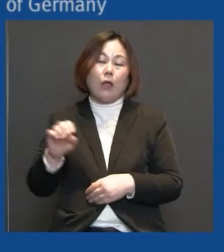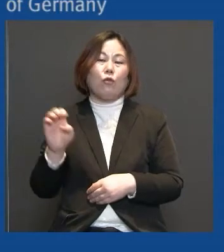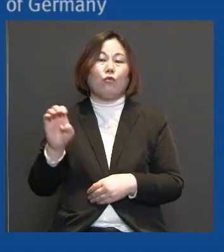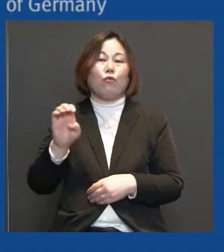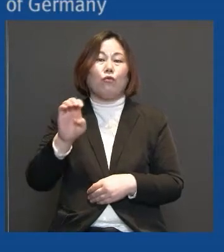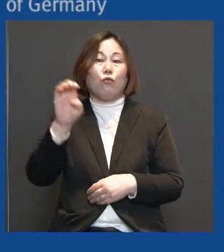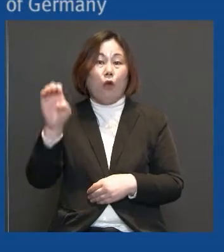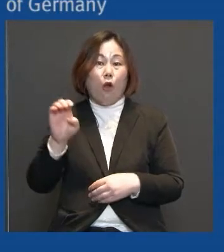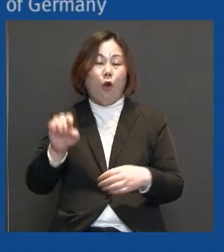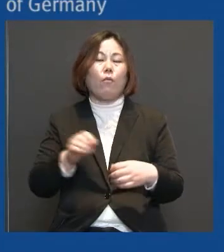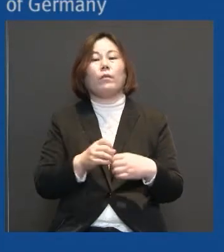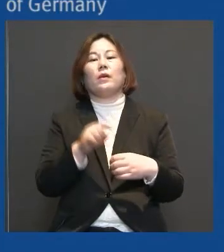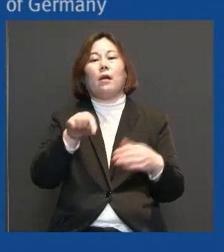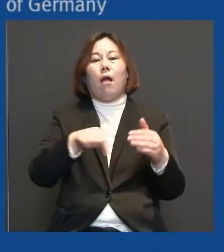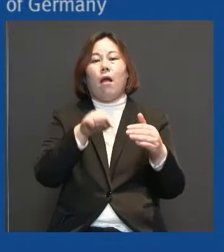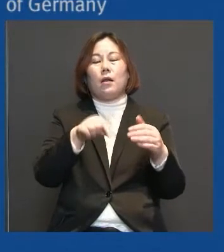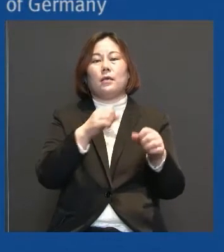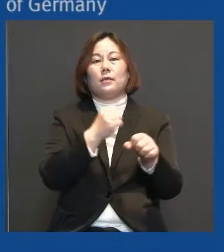countries.